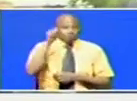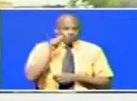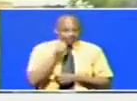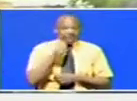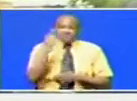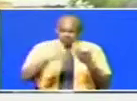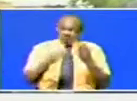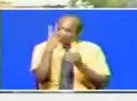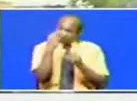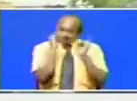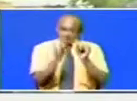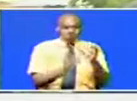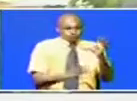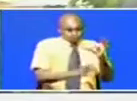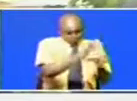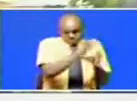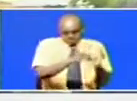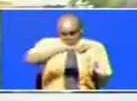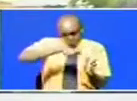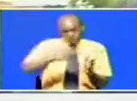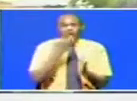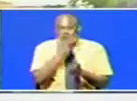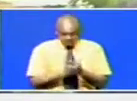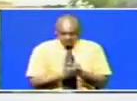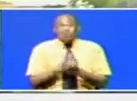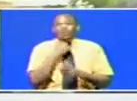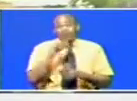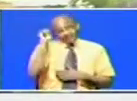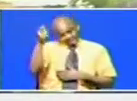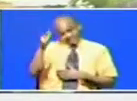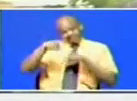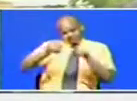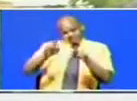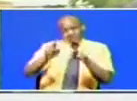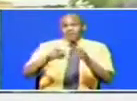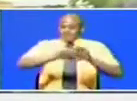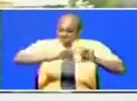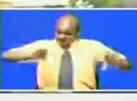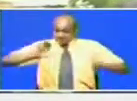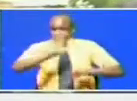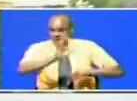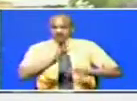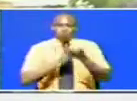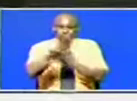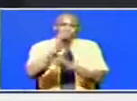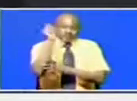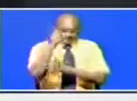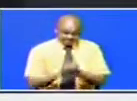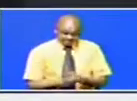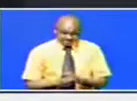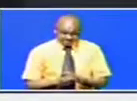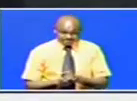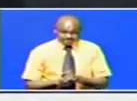build 4 new refineries in the country. And they are seeking the help of Kenya to have one of its pipelines go through Kenya. We